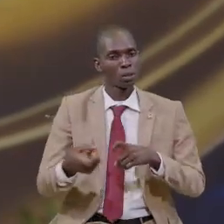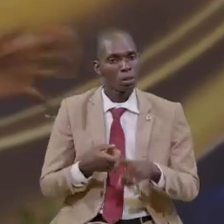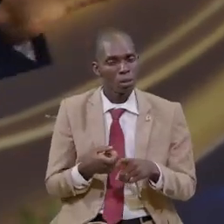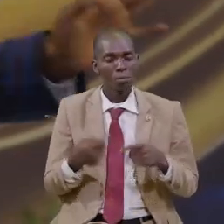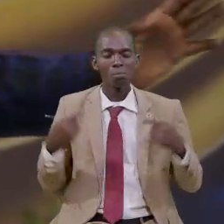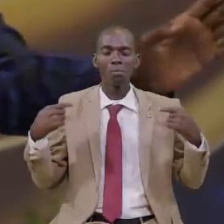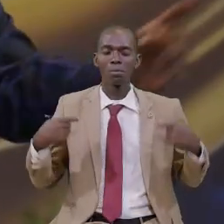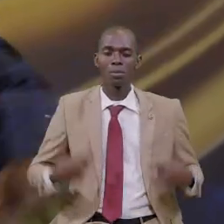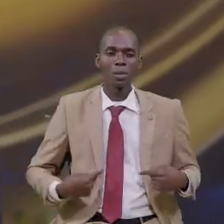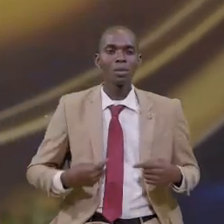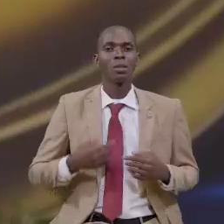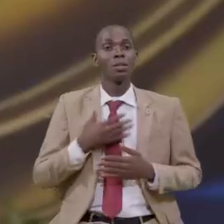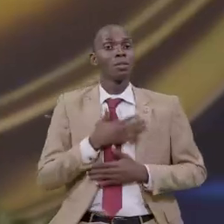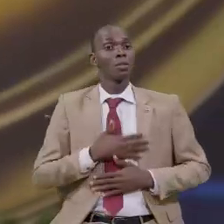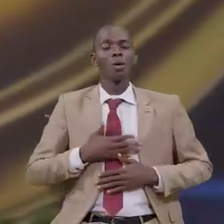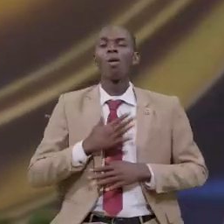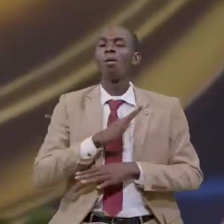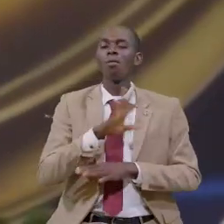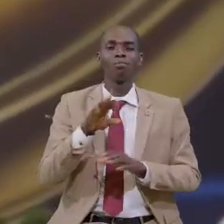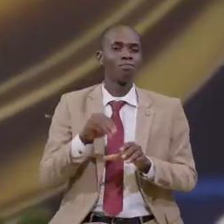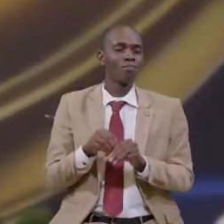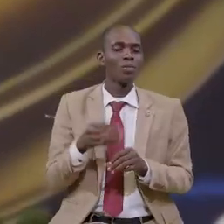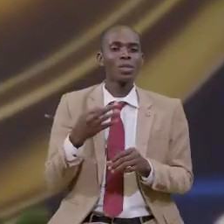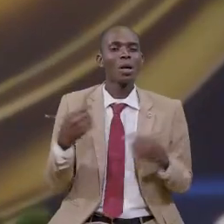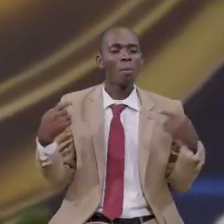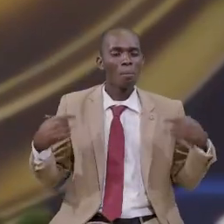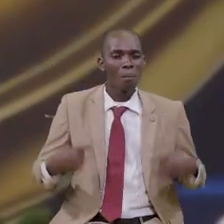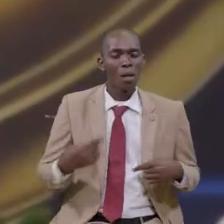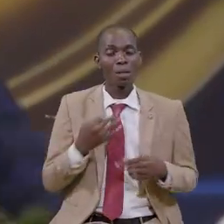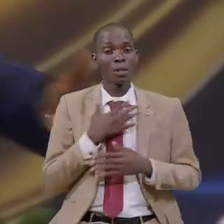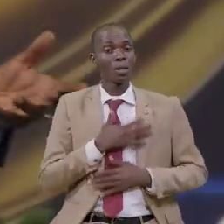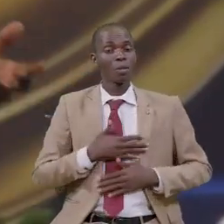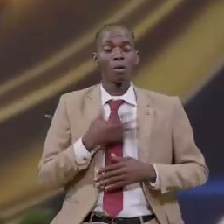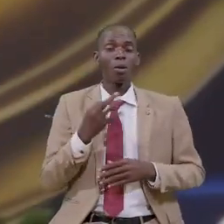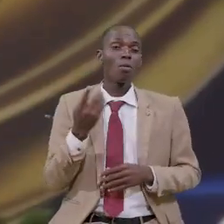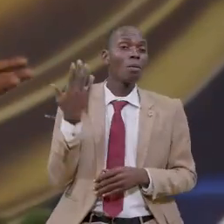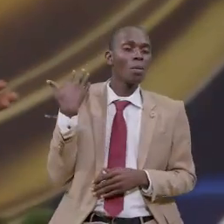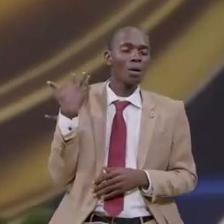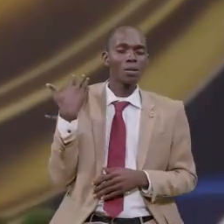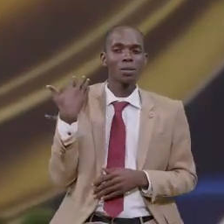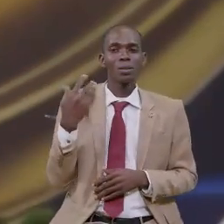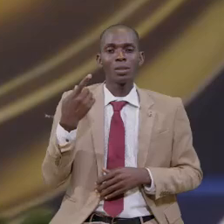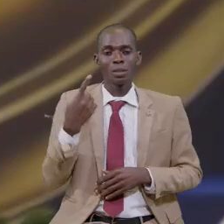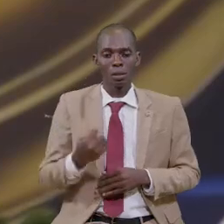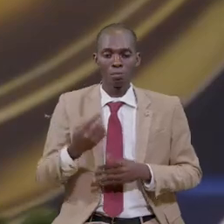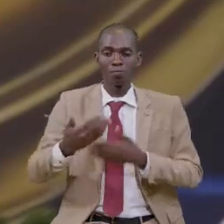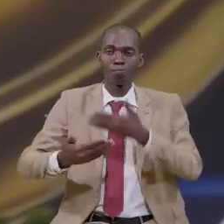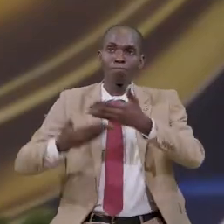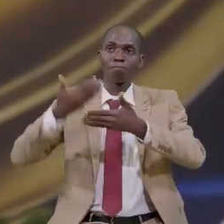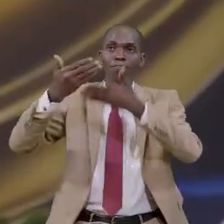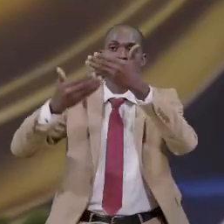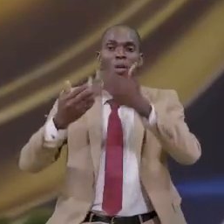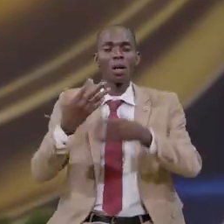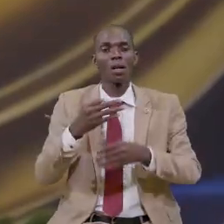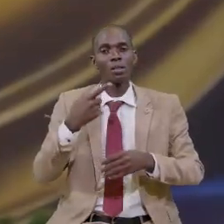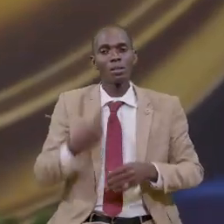pleasure, all that. The pain and the pleasure of the past. The progress and the setback of